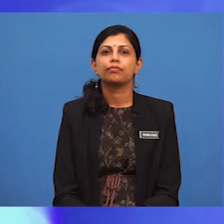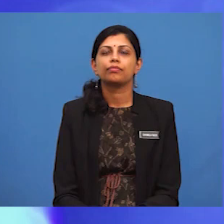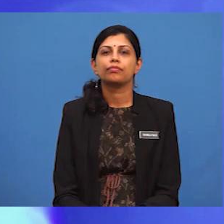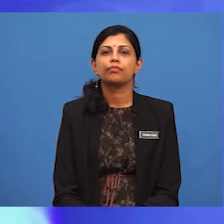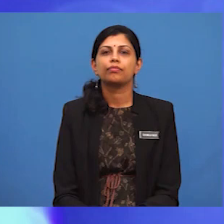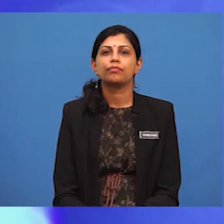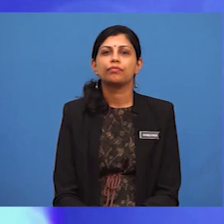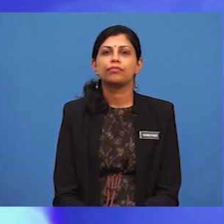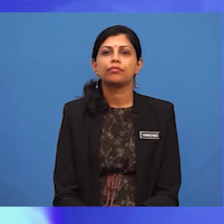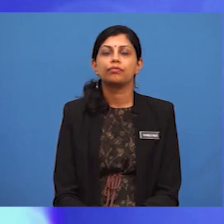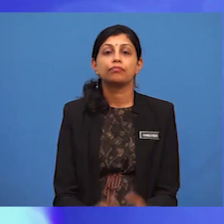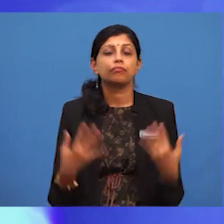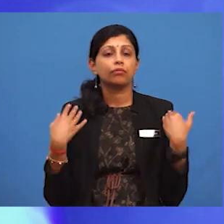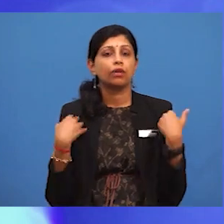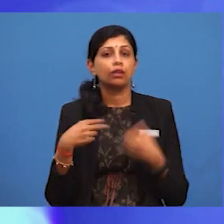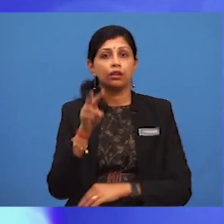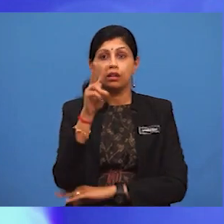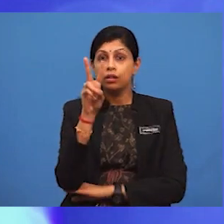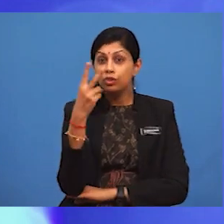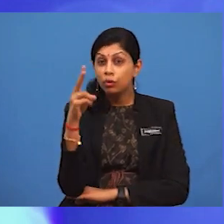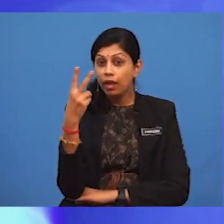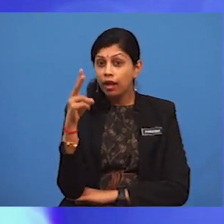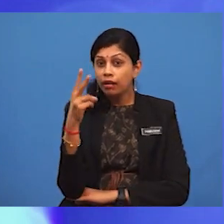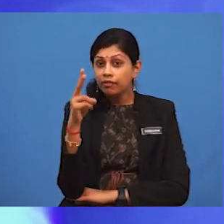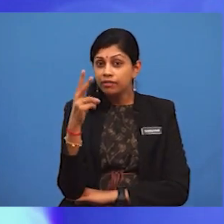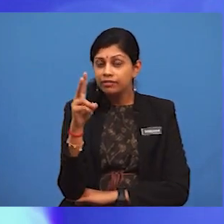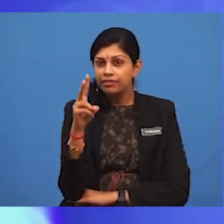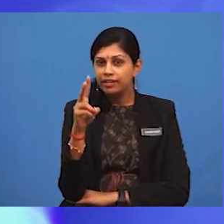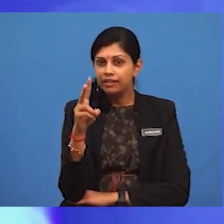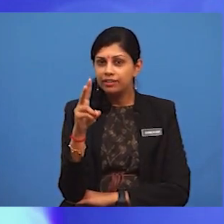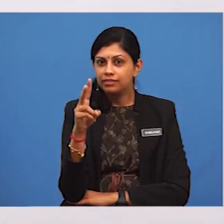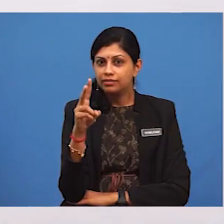Typically, there are 12 identified content points in this question.